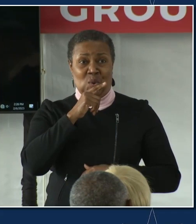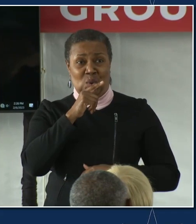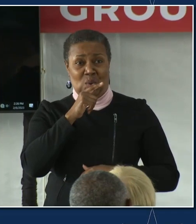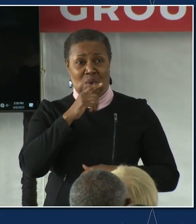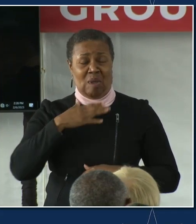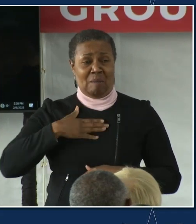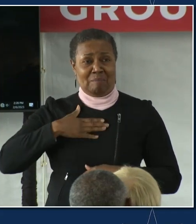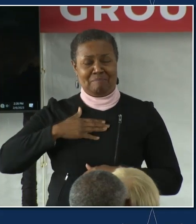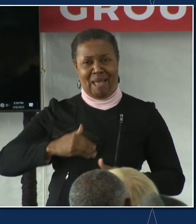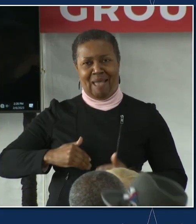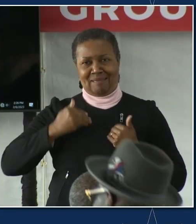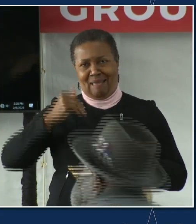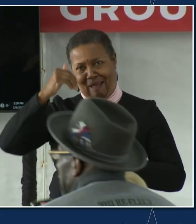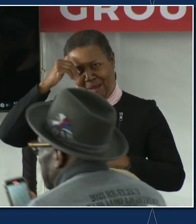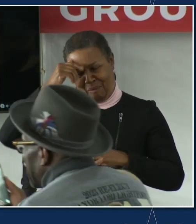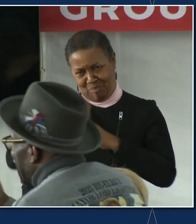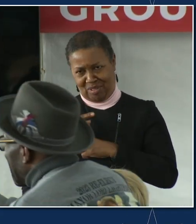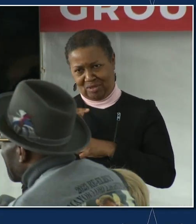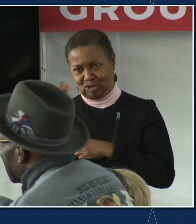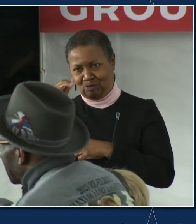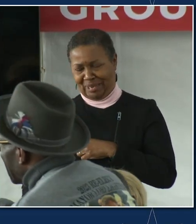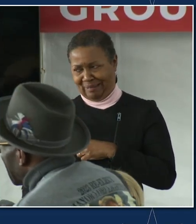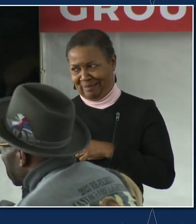it's my little brother Tim over there.